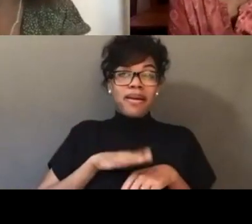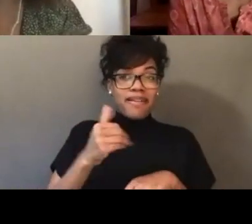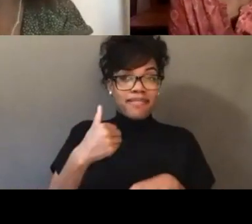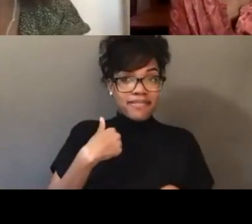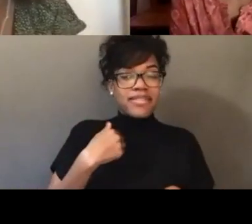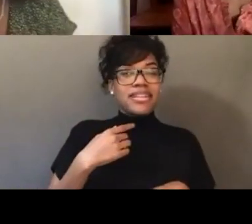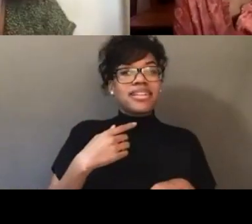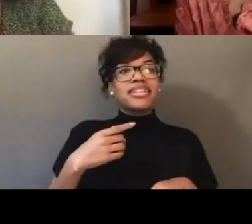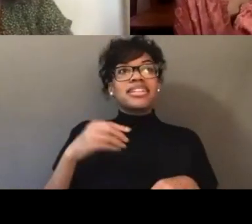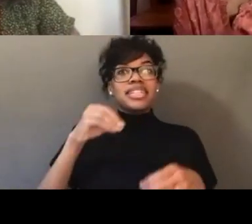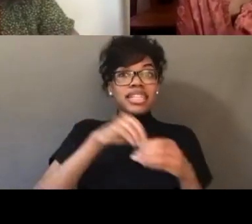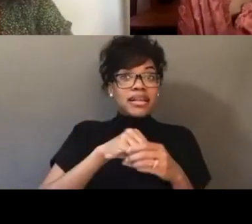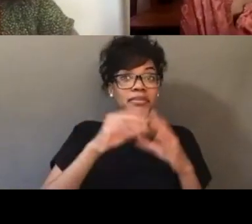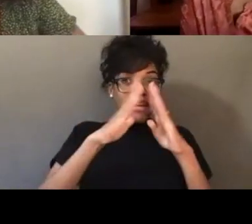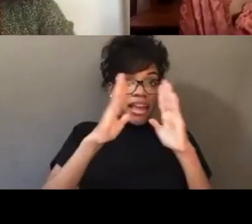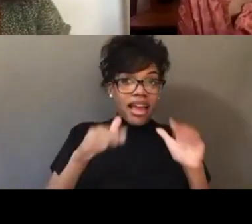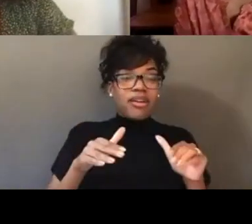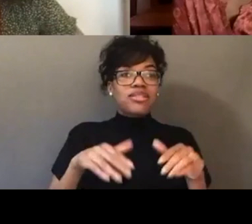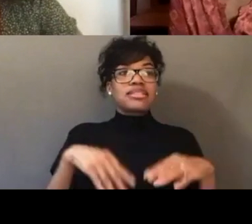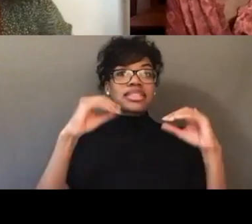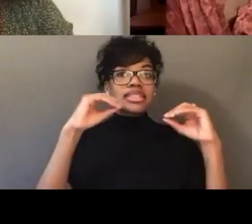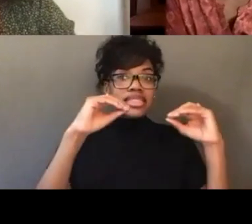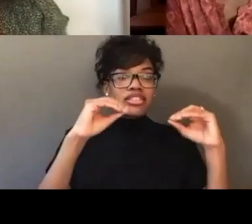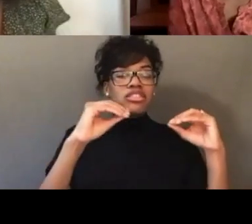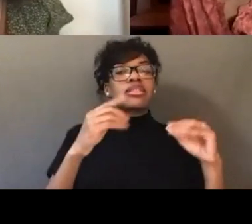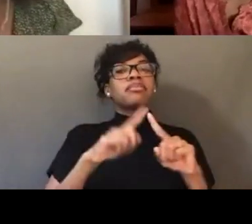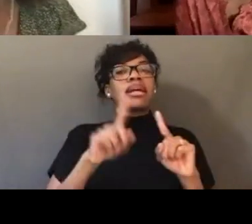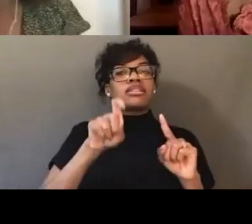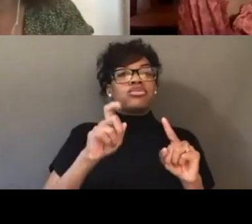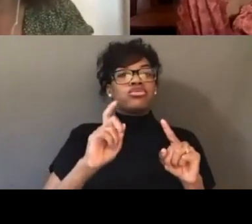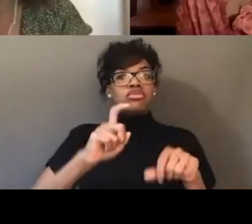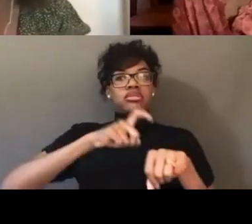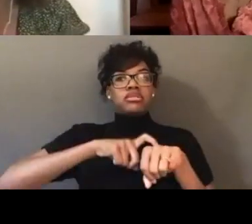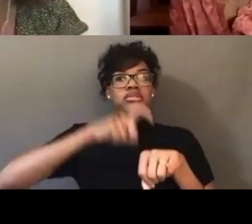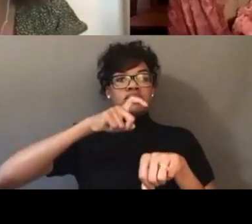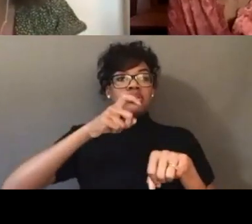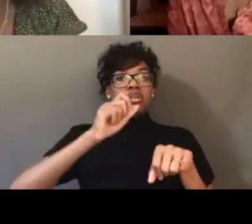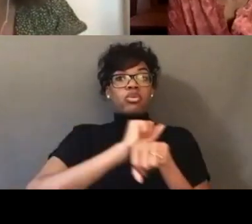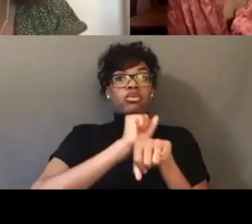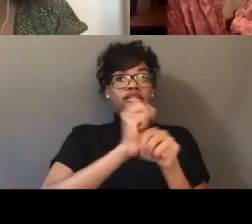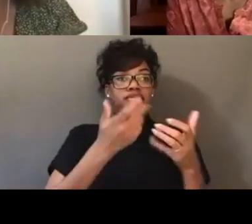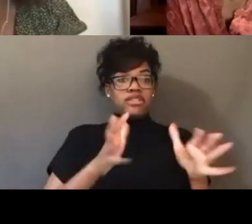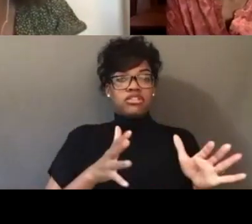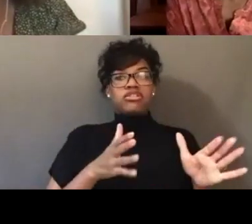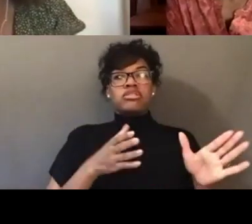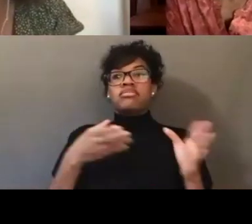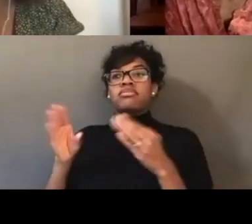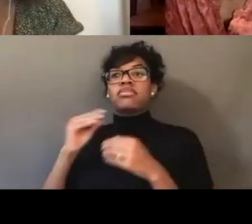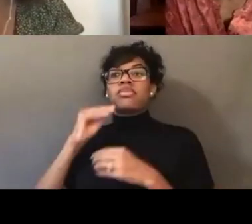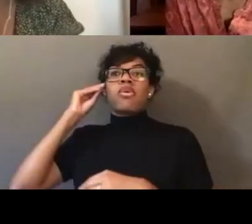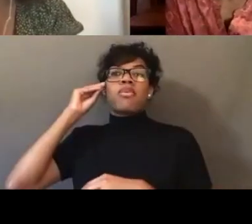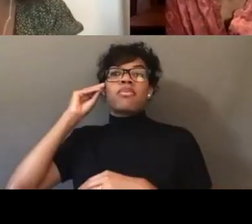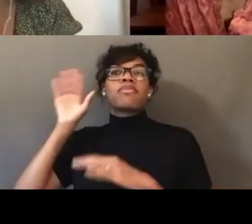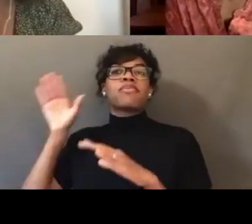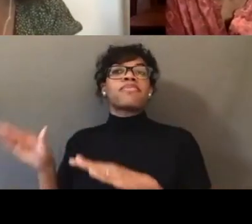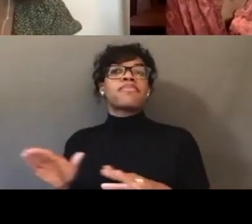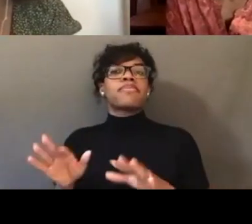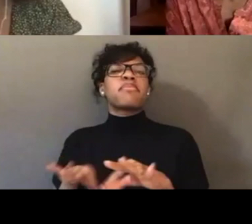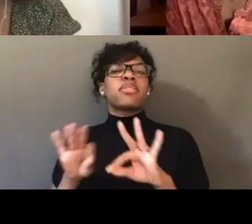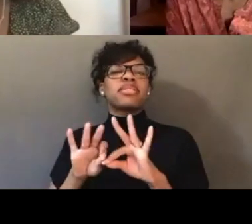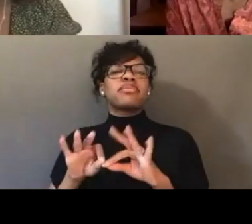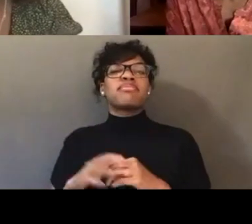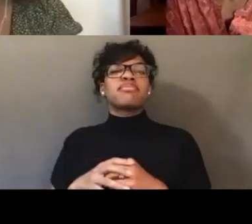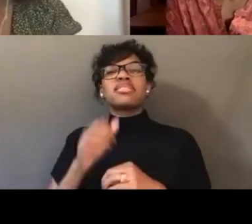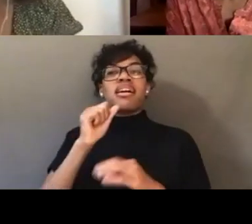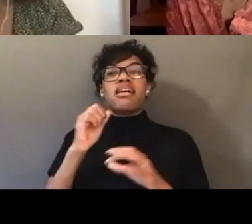this. And I also find that like highly, for me, like what is your soothing action? What is the thing